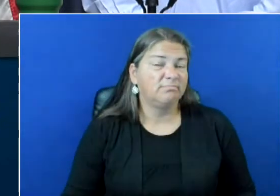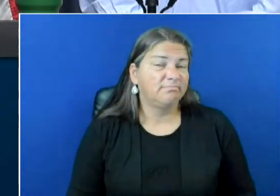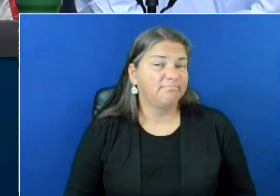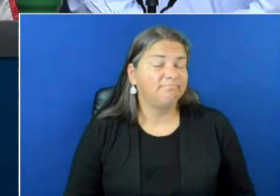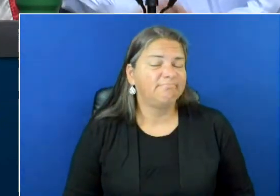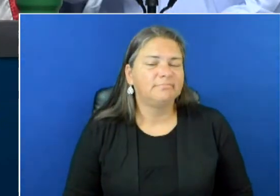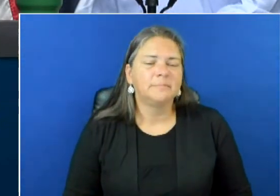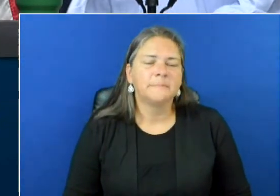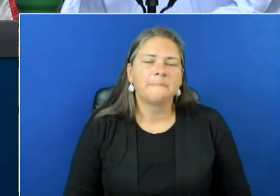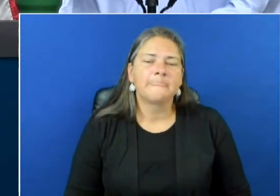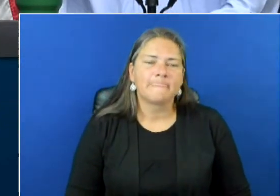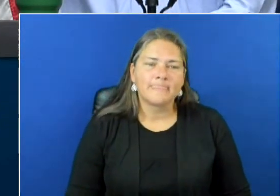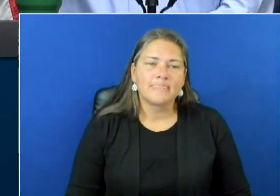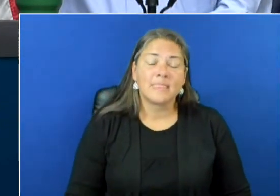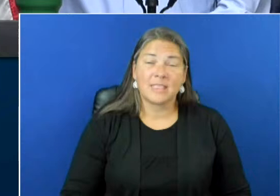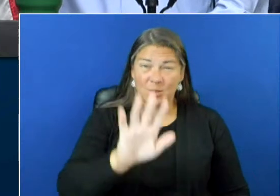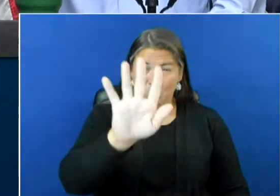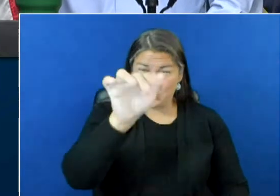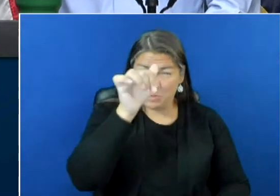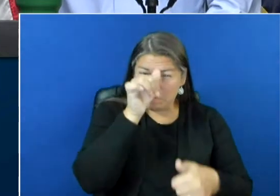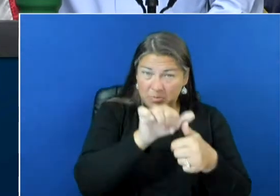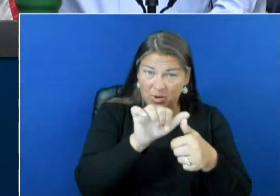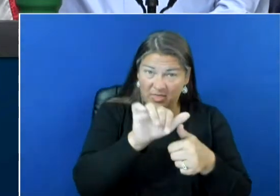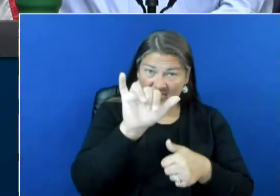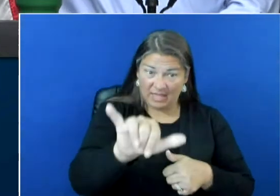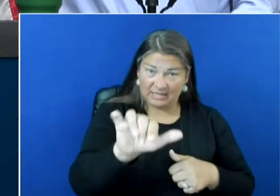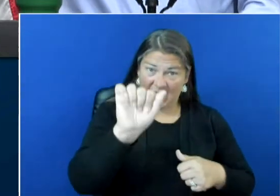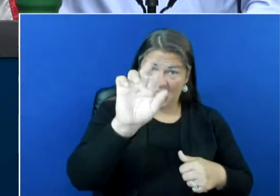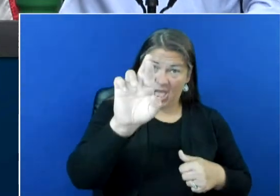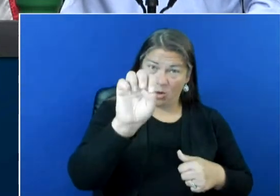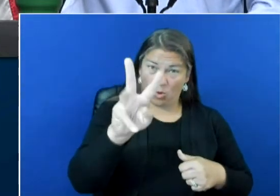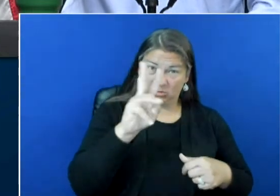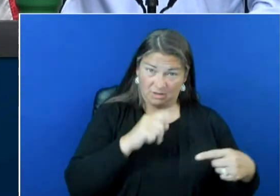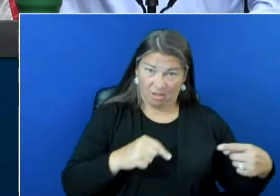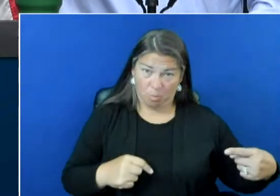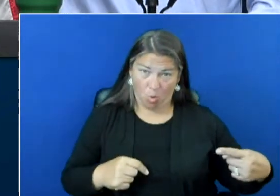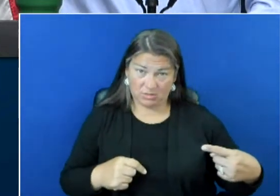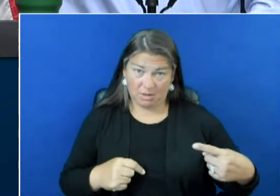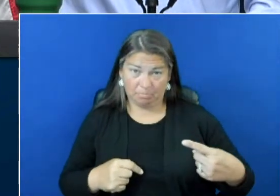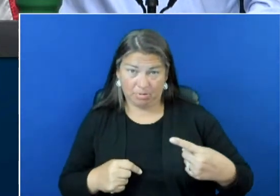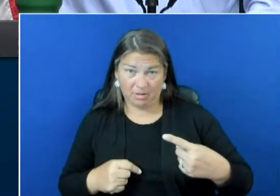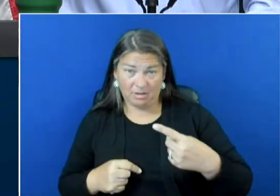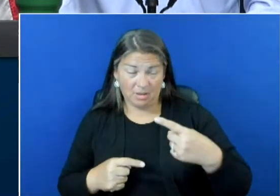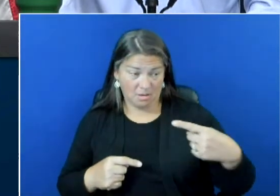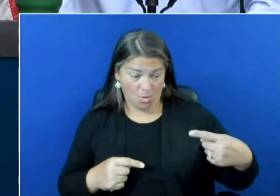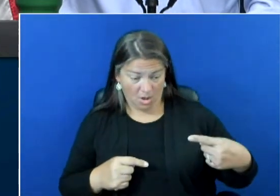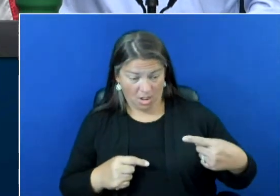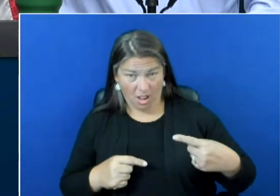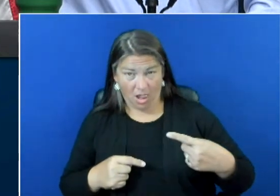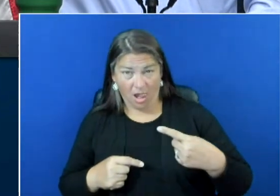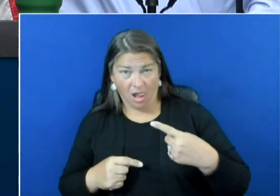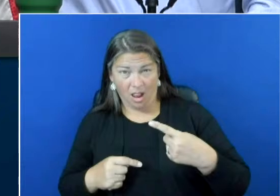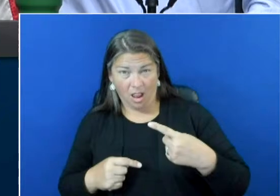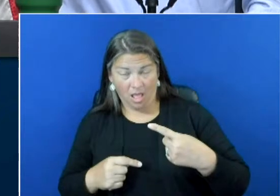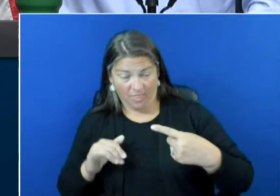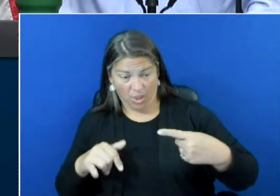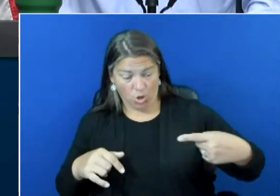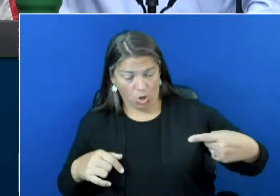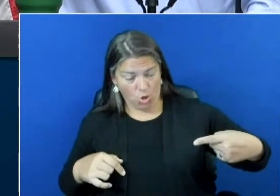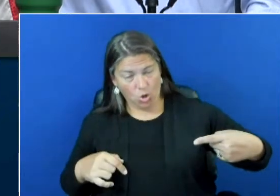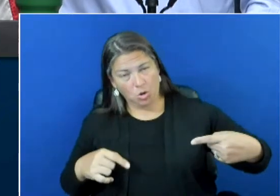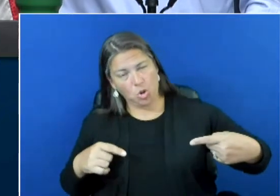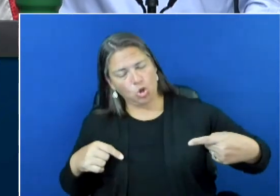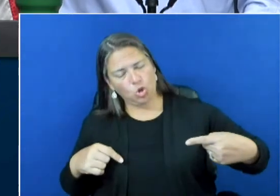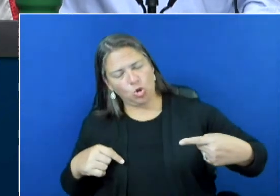Remember, every time those arrows get further towards exponential, every time that curve gets